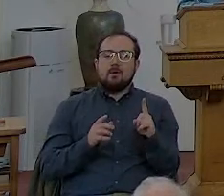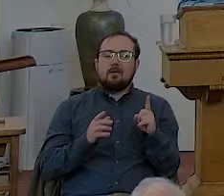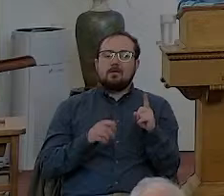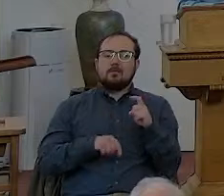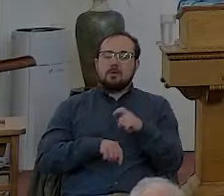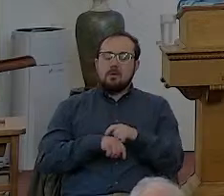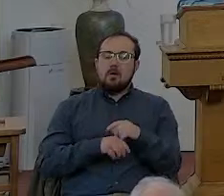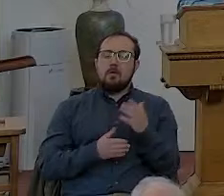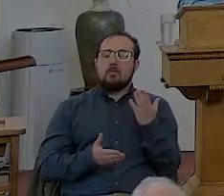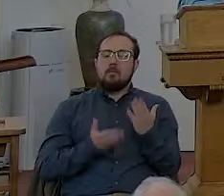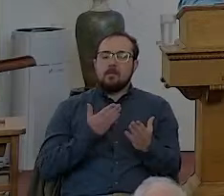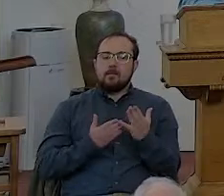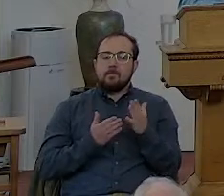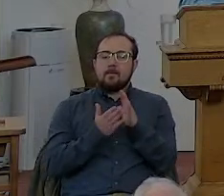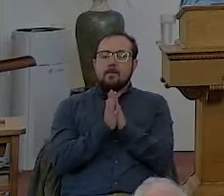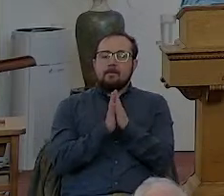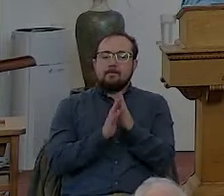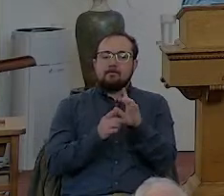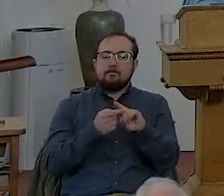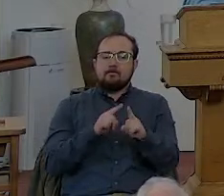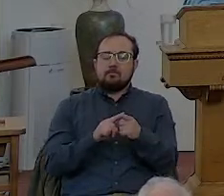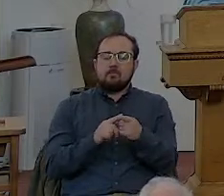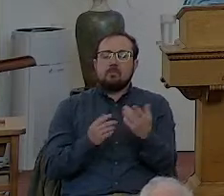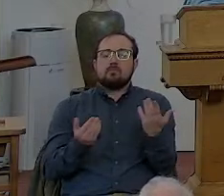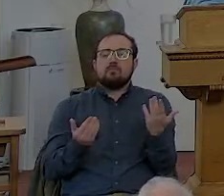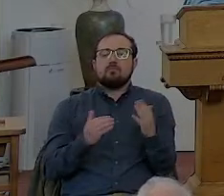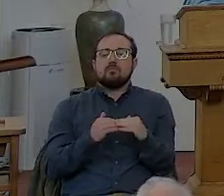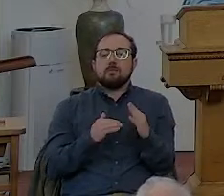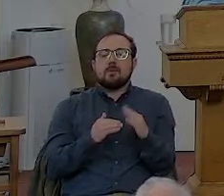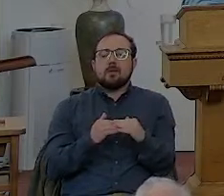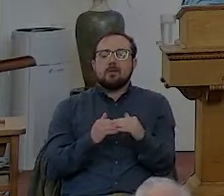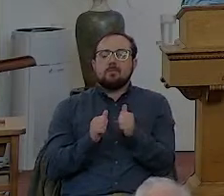friend, at least a fellow traveler.